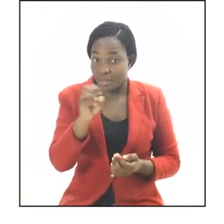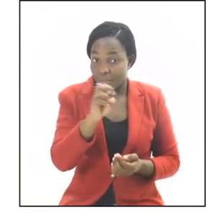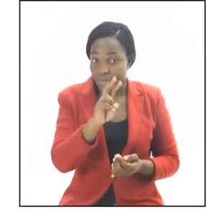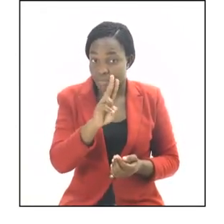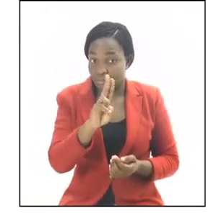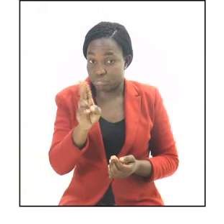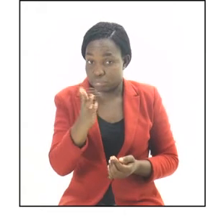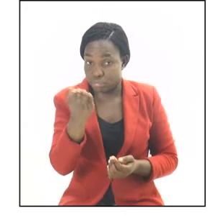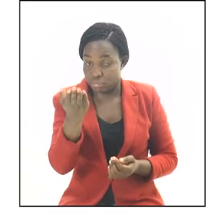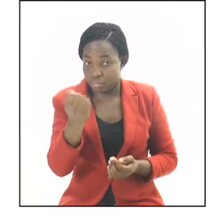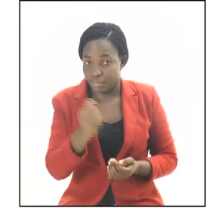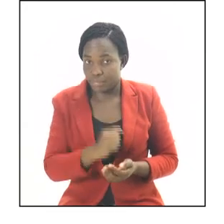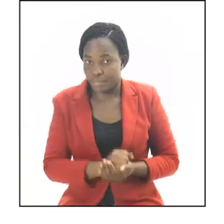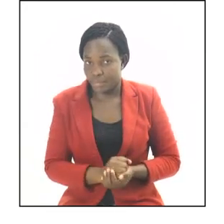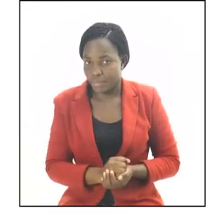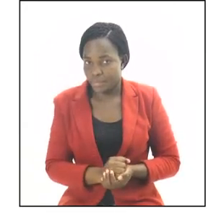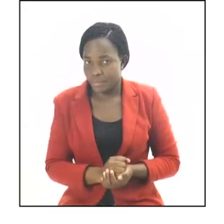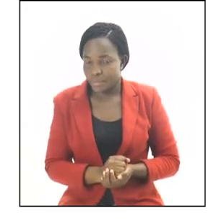parallel sides.